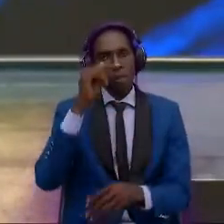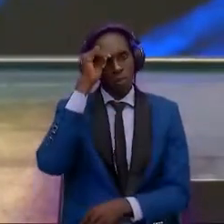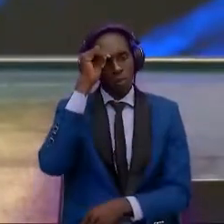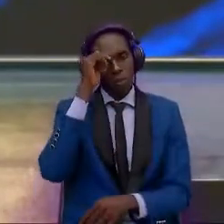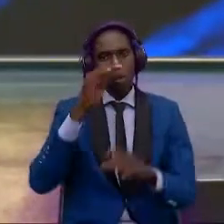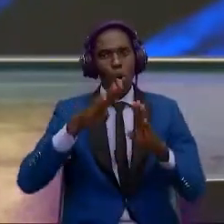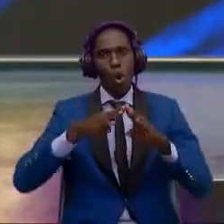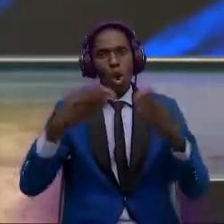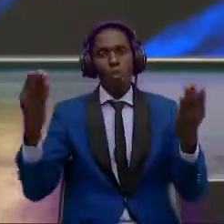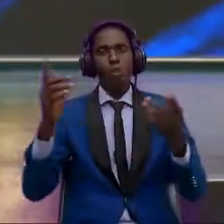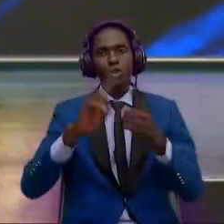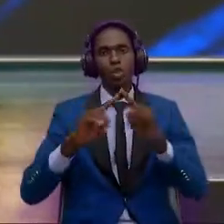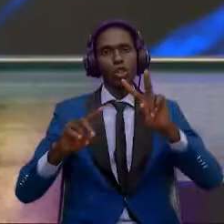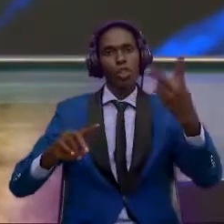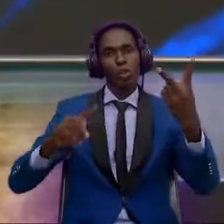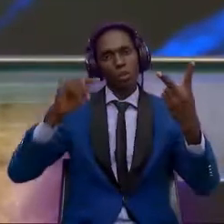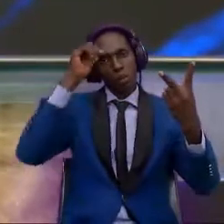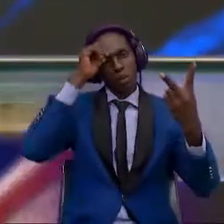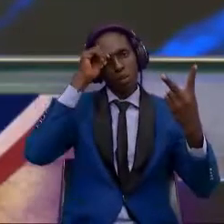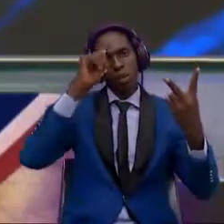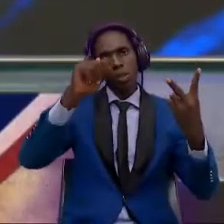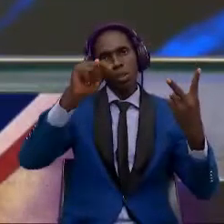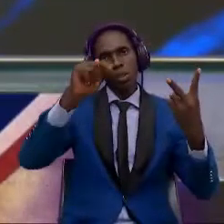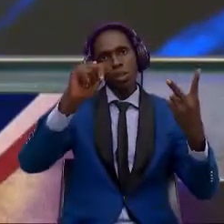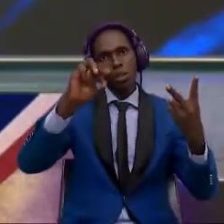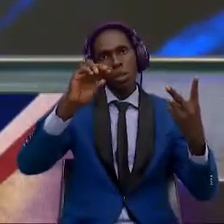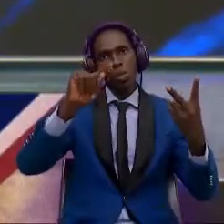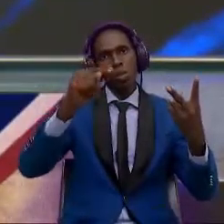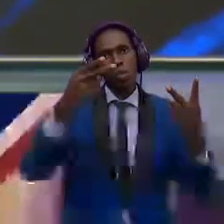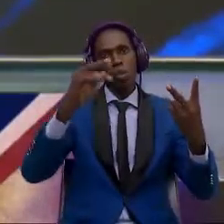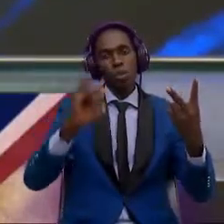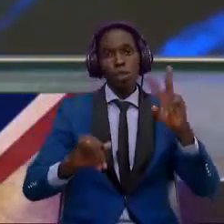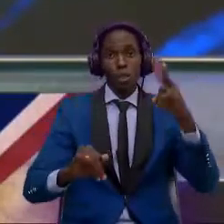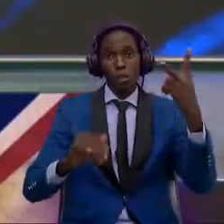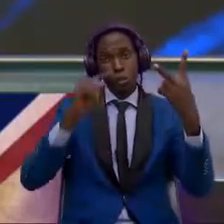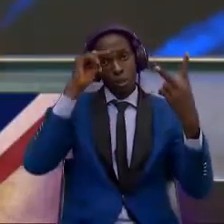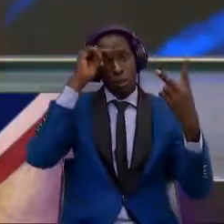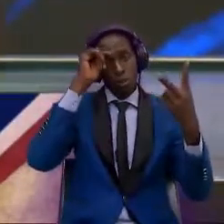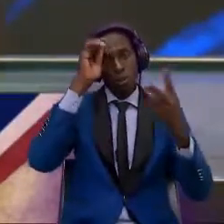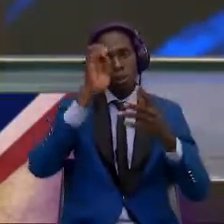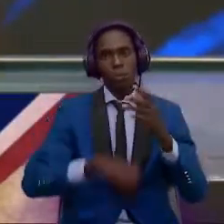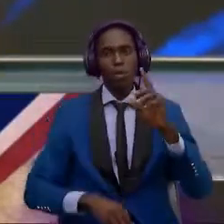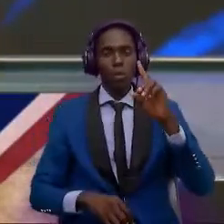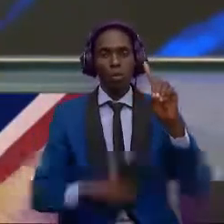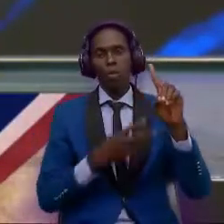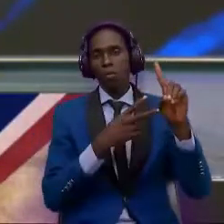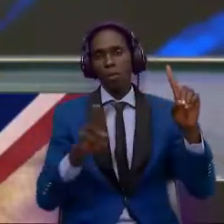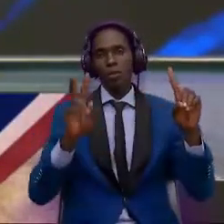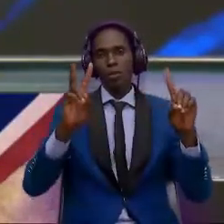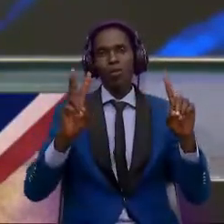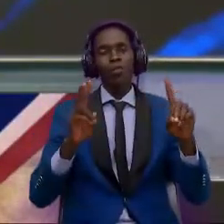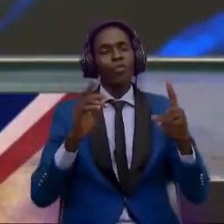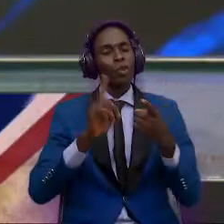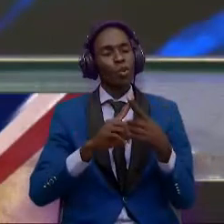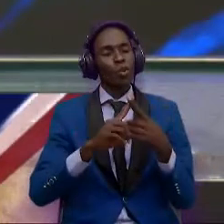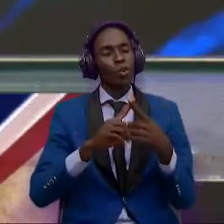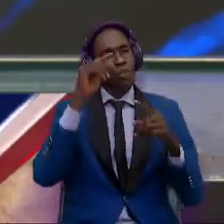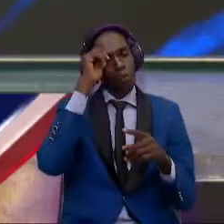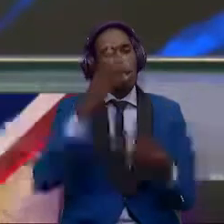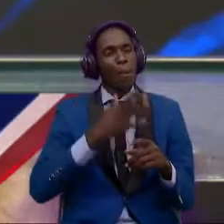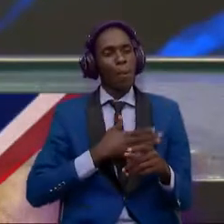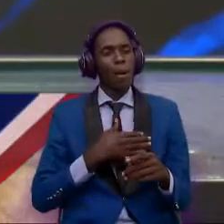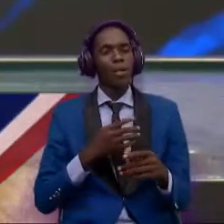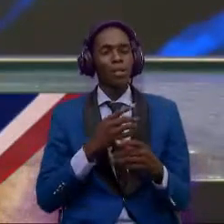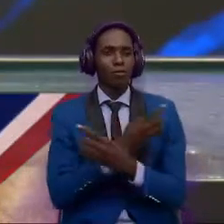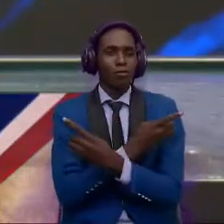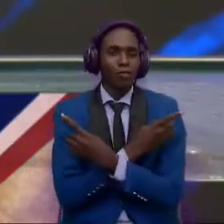Timothy chapter 1, verse 2. 2 Timothy chapter 1, verse 2. To Timothy, my dearly beloved son,